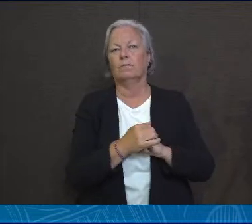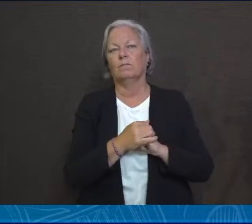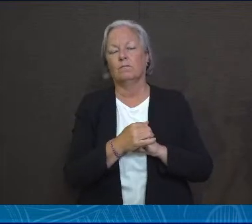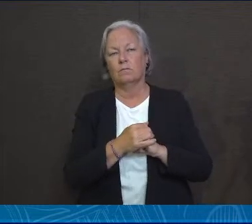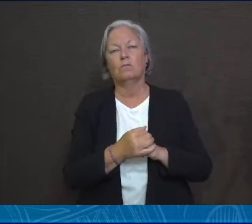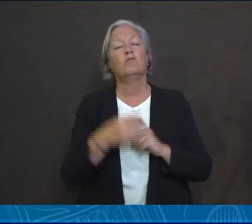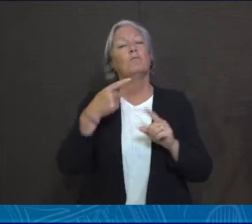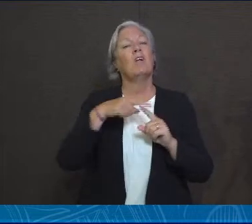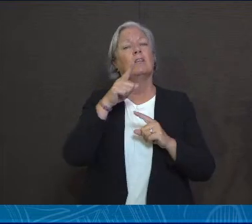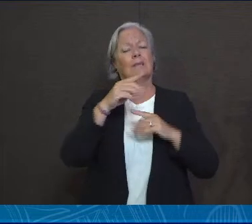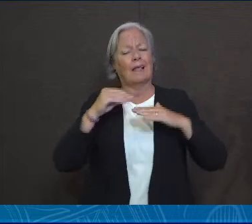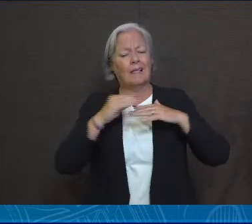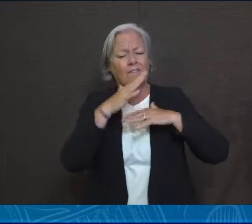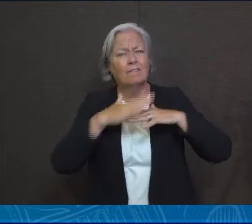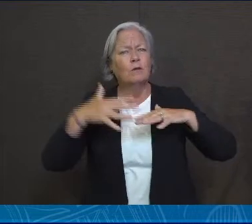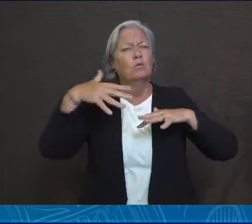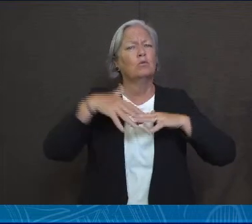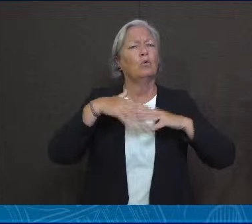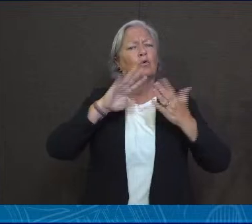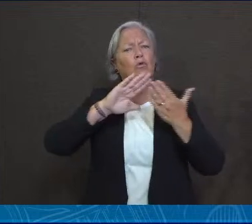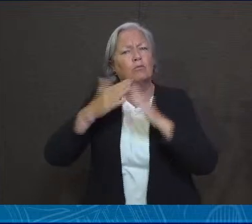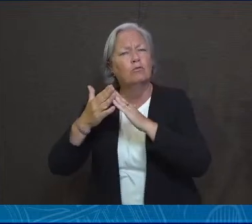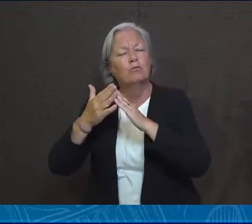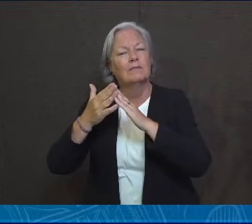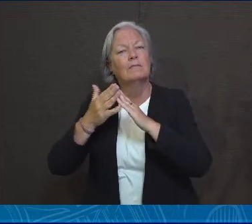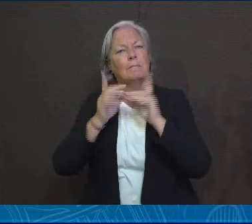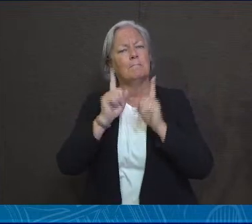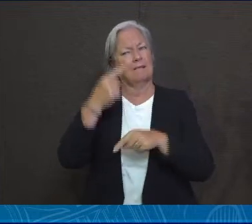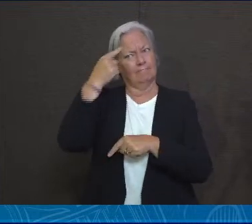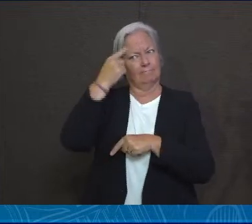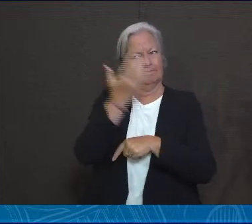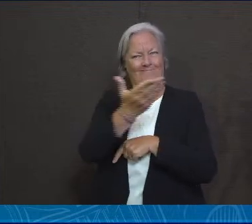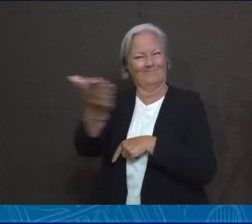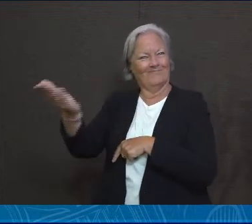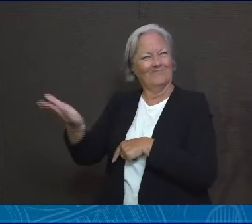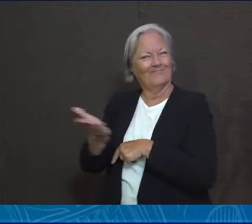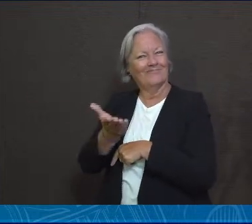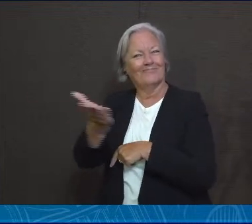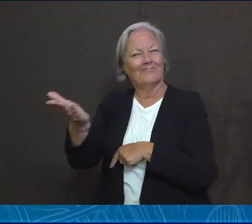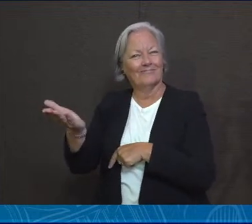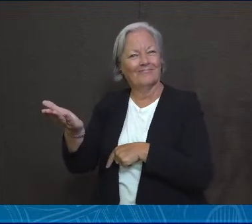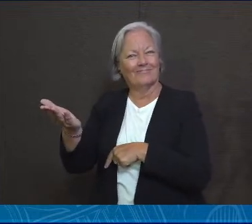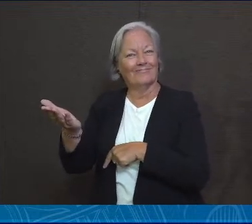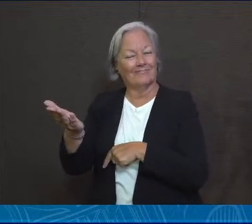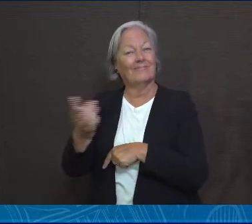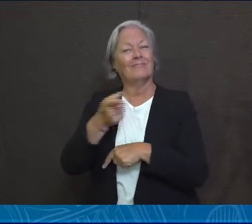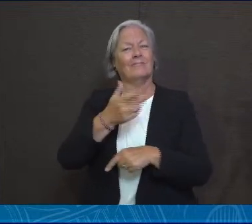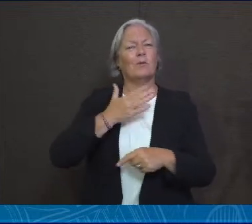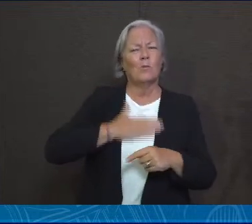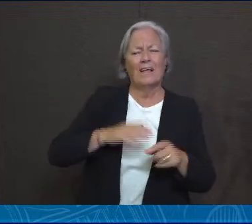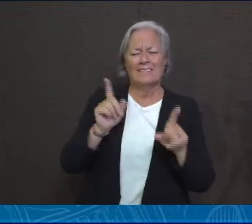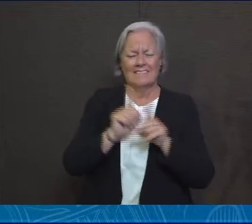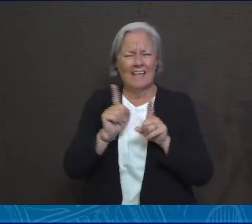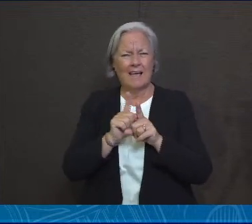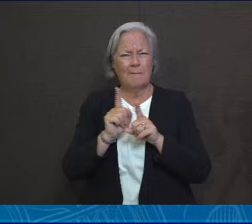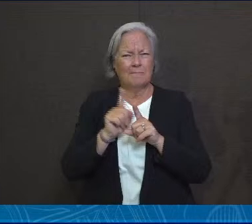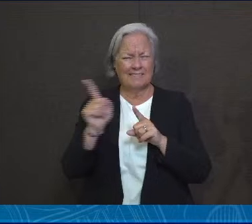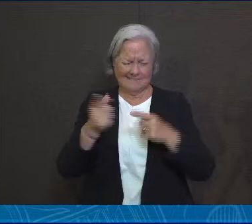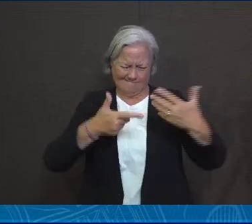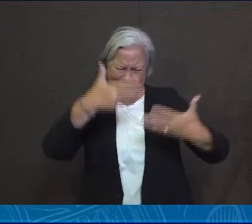and indigenous knowledge is taken into account when we engage with data collection and